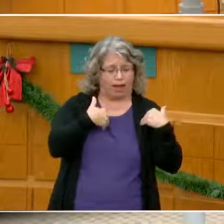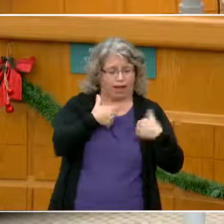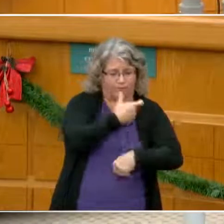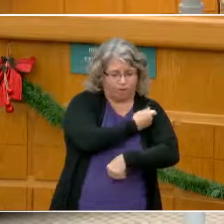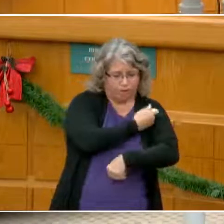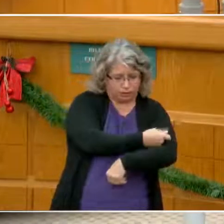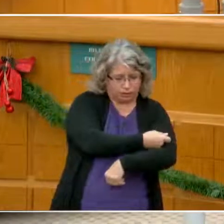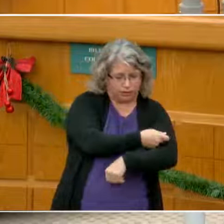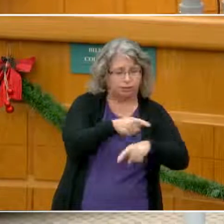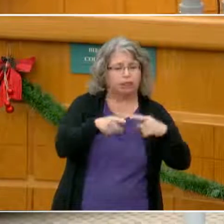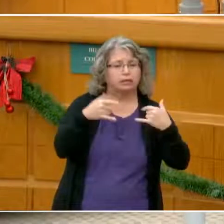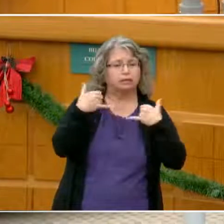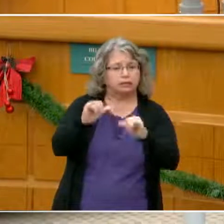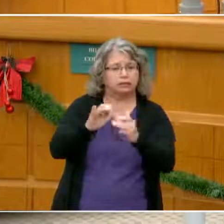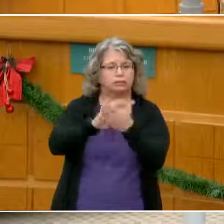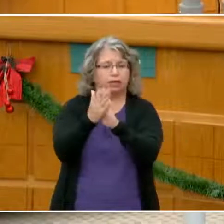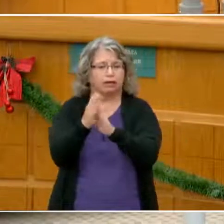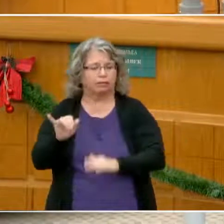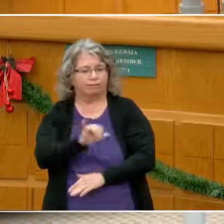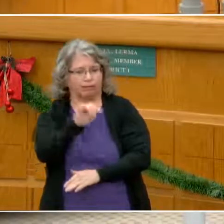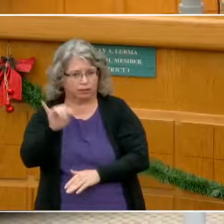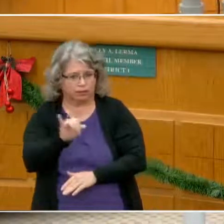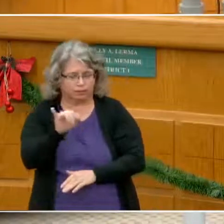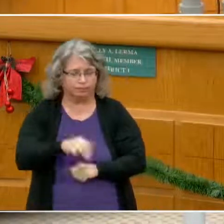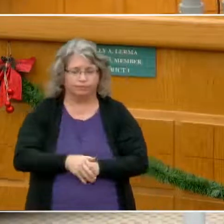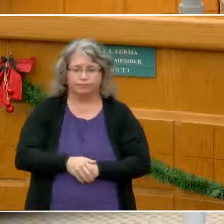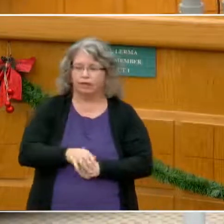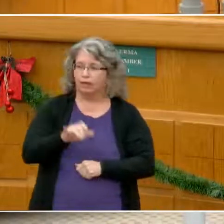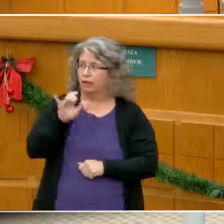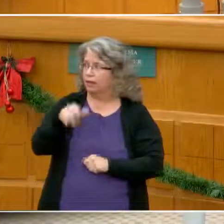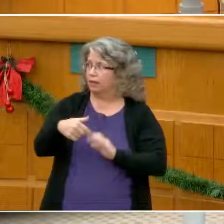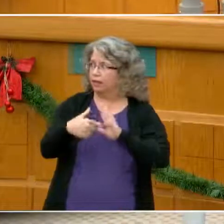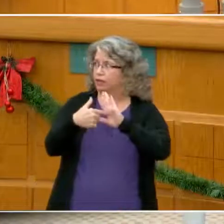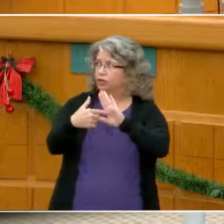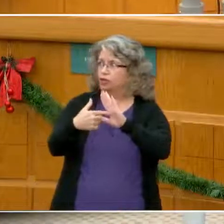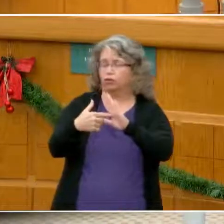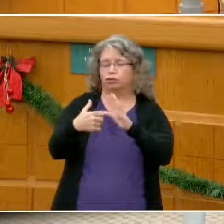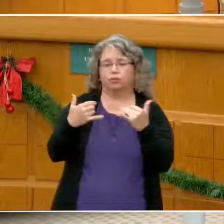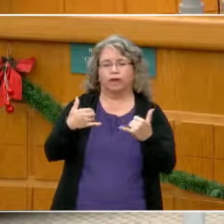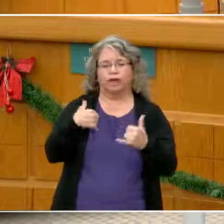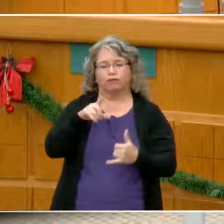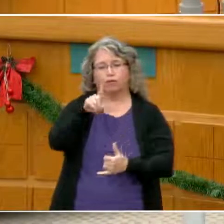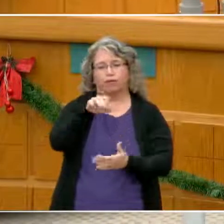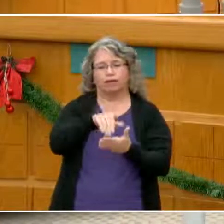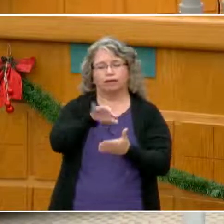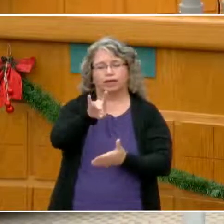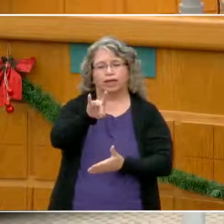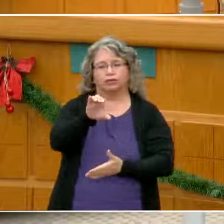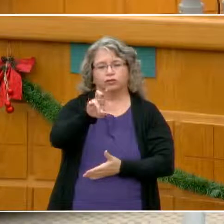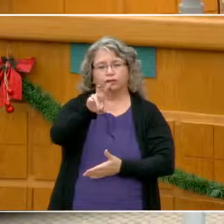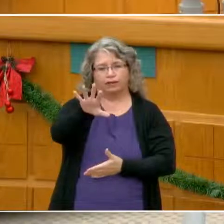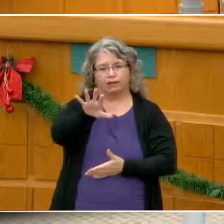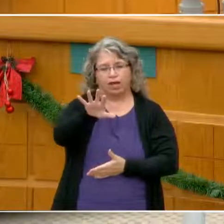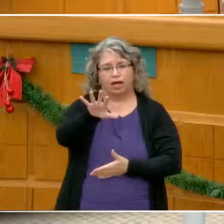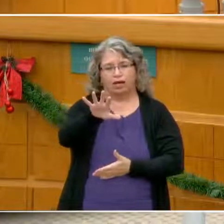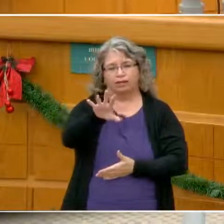see why. This particular slide here shows that we have currently 1,875 vaccine breakthrough